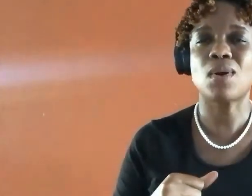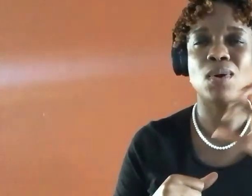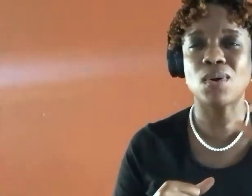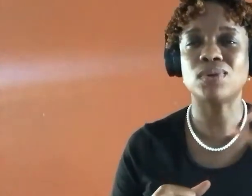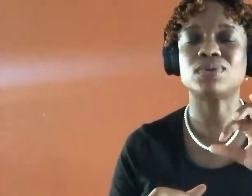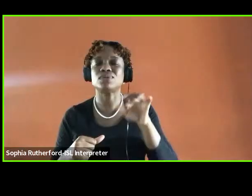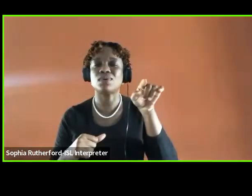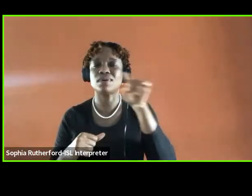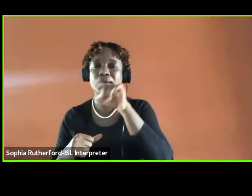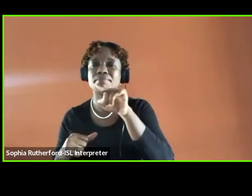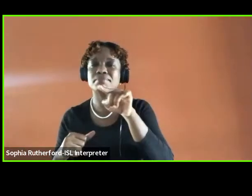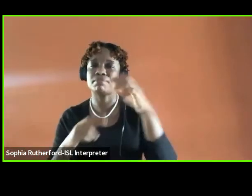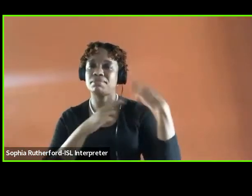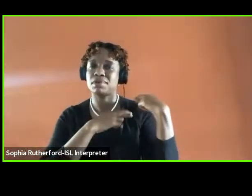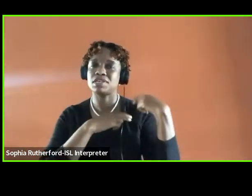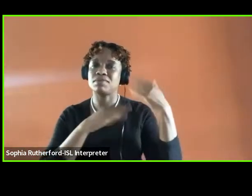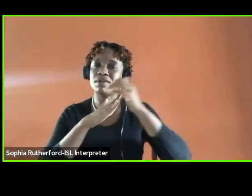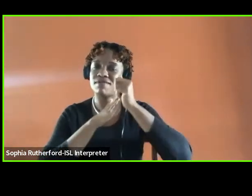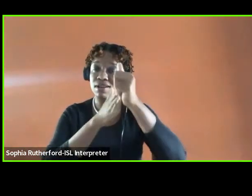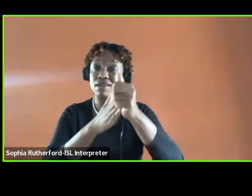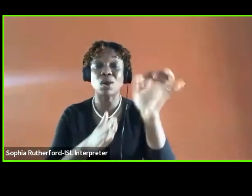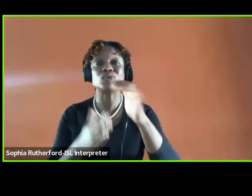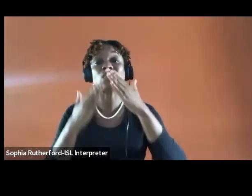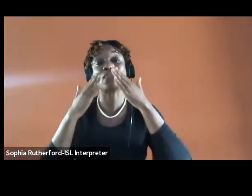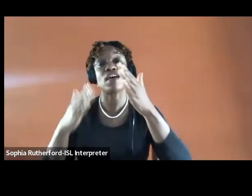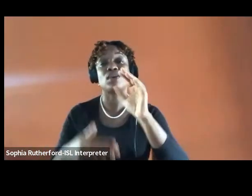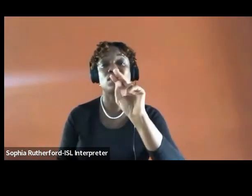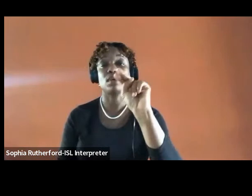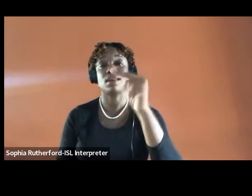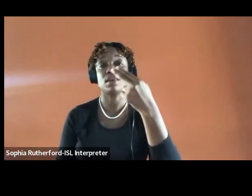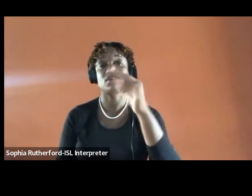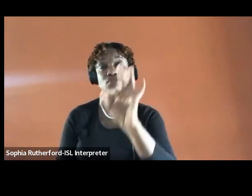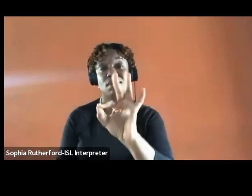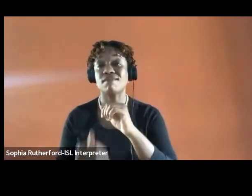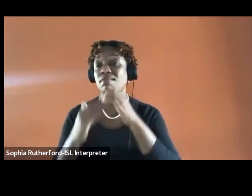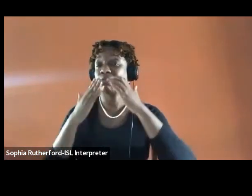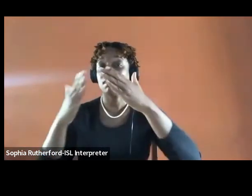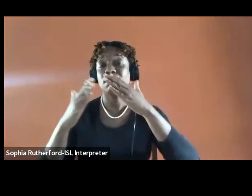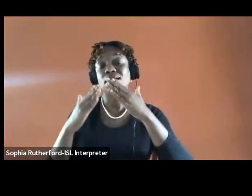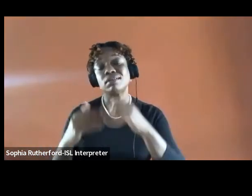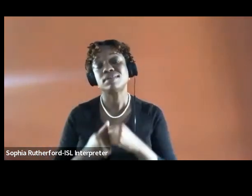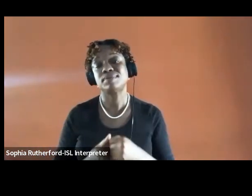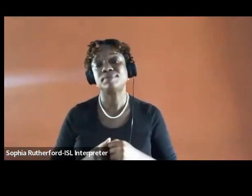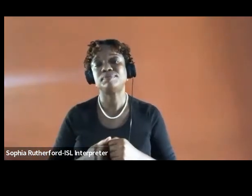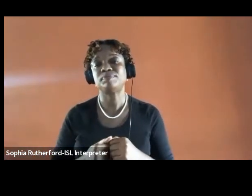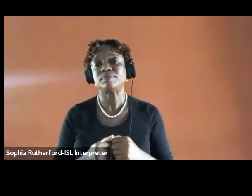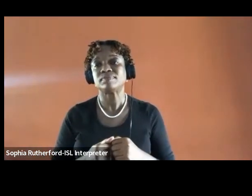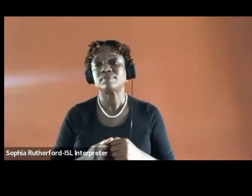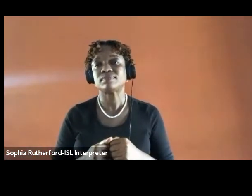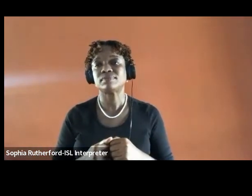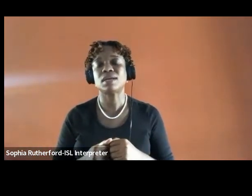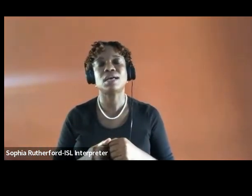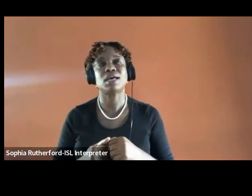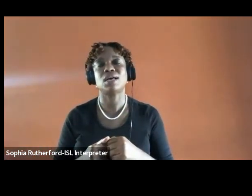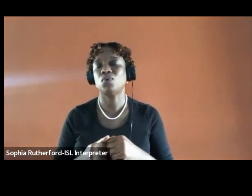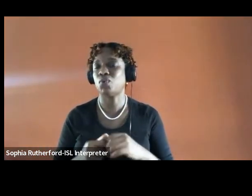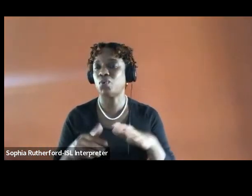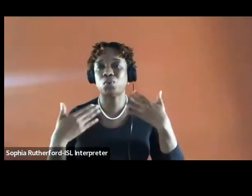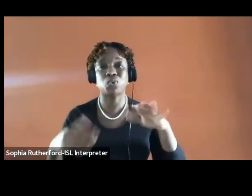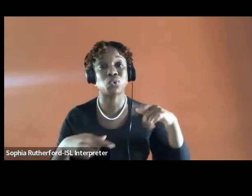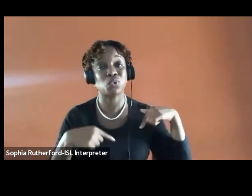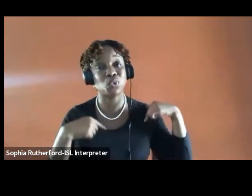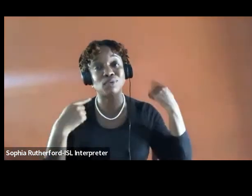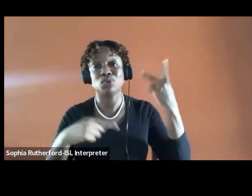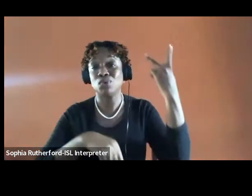moderator and to NHF. And we have had 2 full days